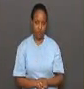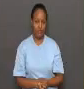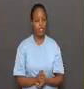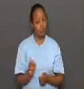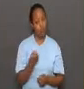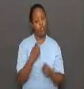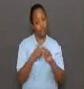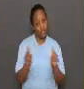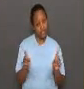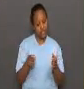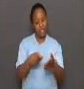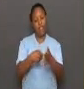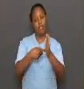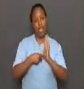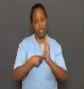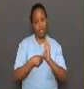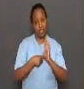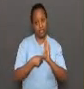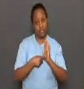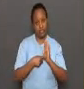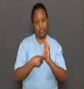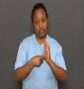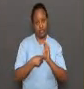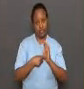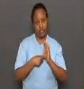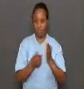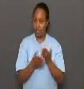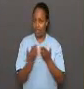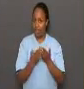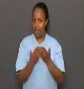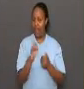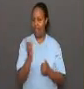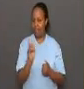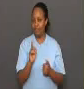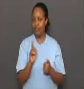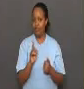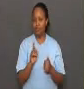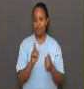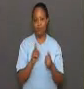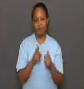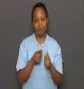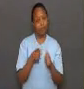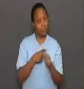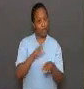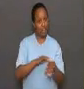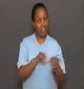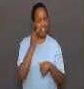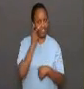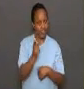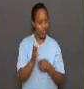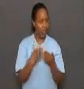However, accountability is not as simple as it might seem to be at first.